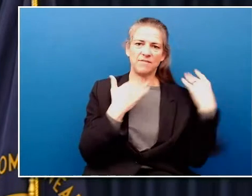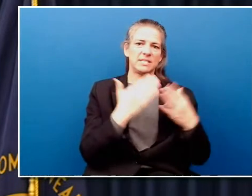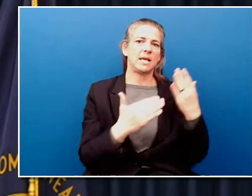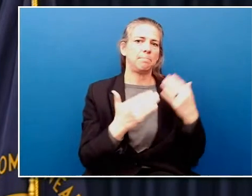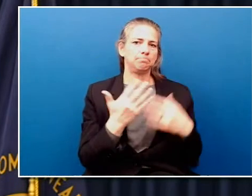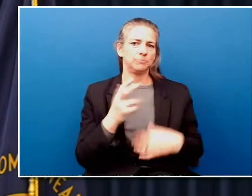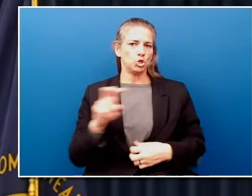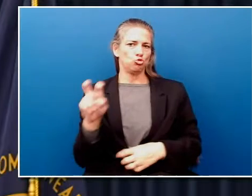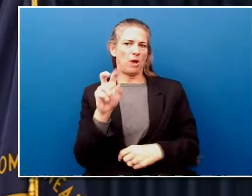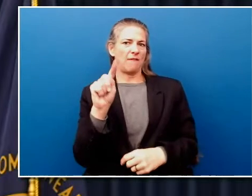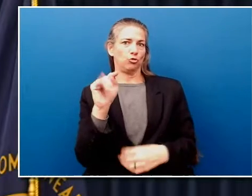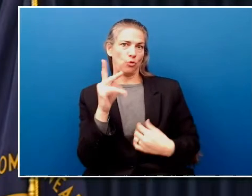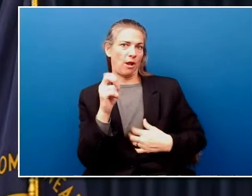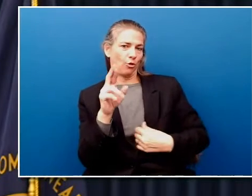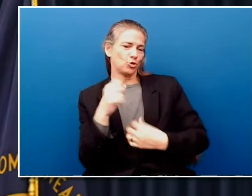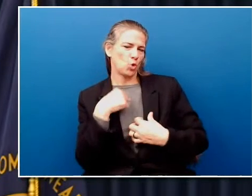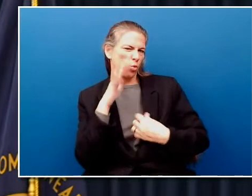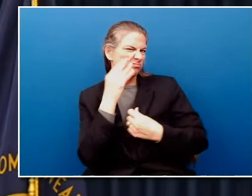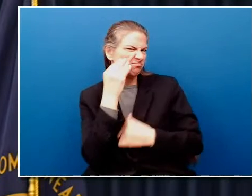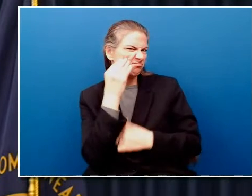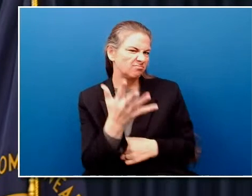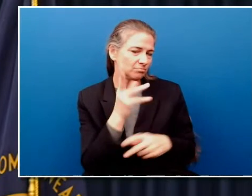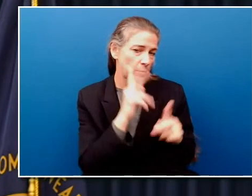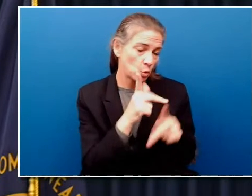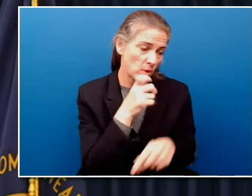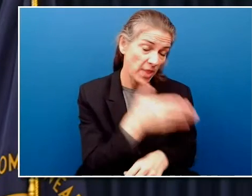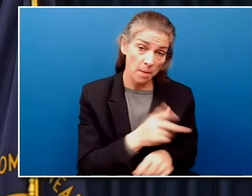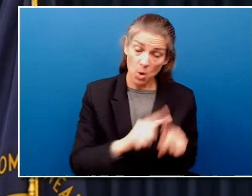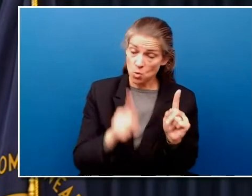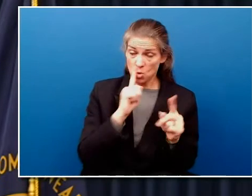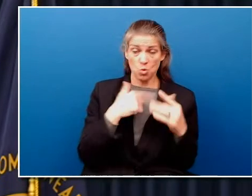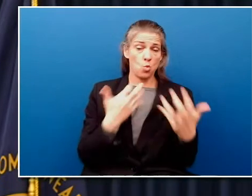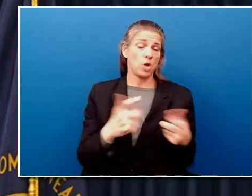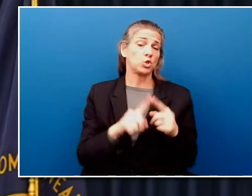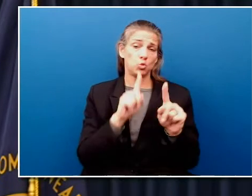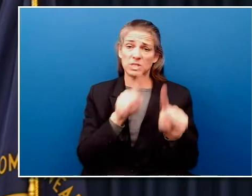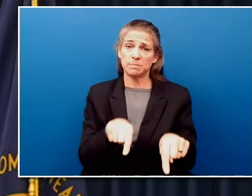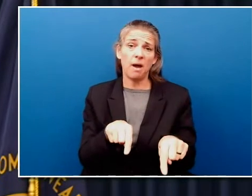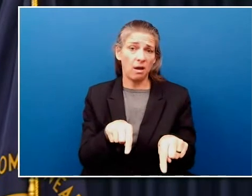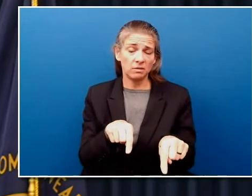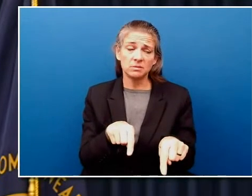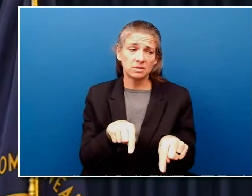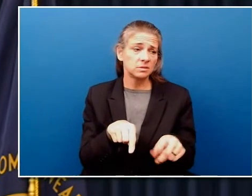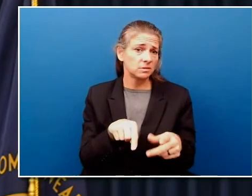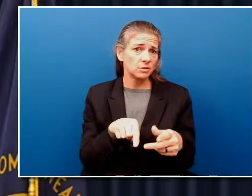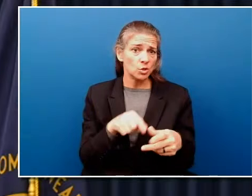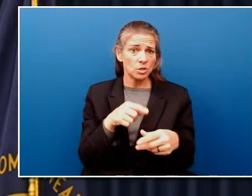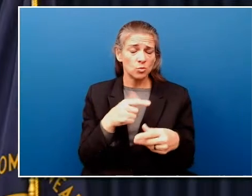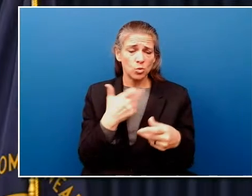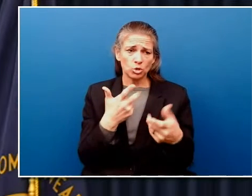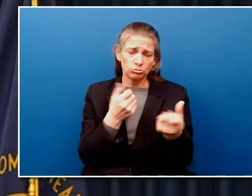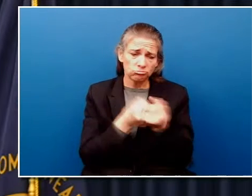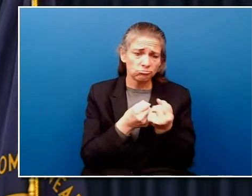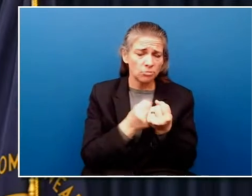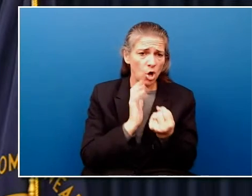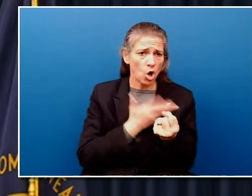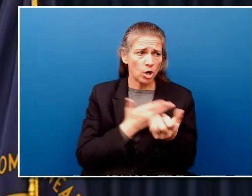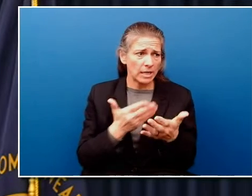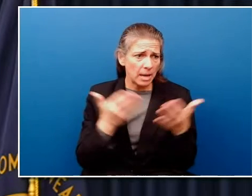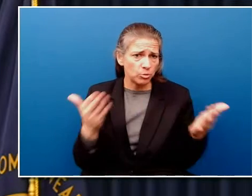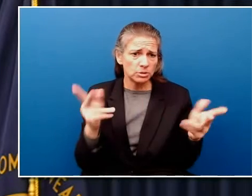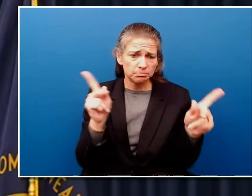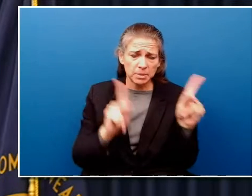on that for the folks that are there. In the end, we want to be able to respond for our neighbors and help them, whether we get a